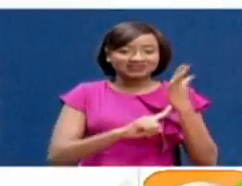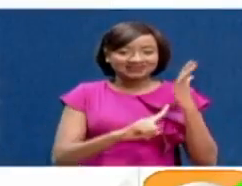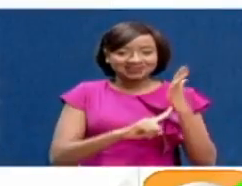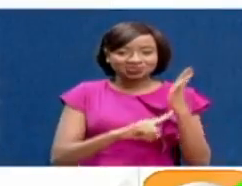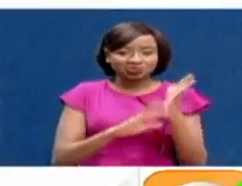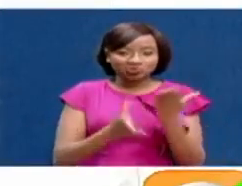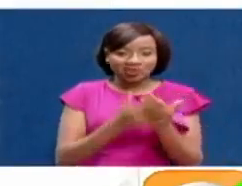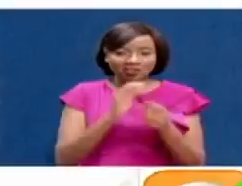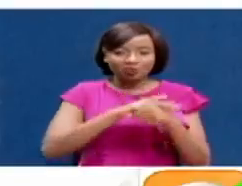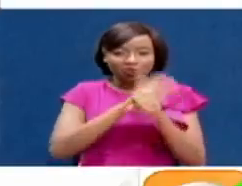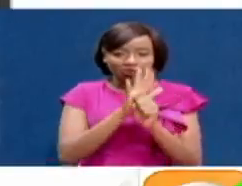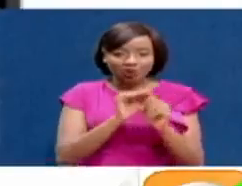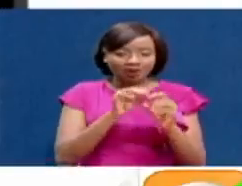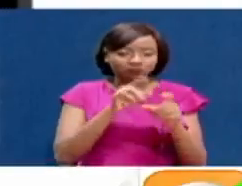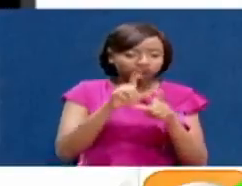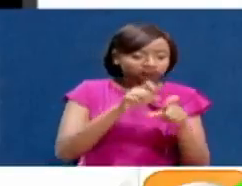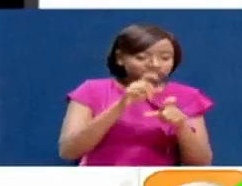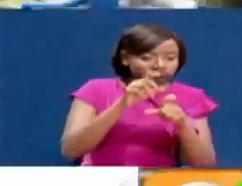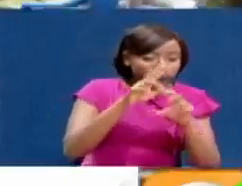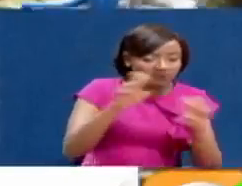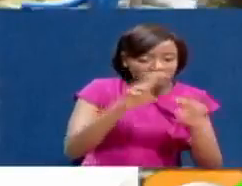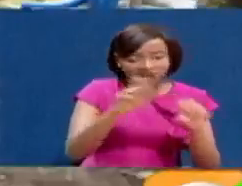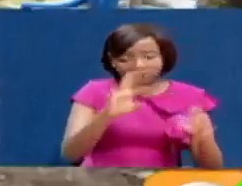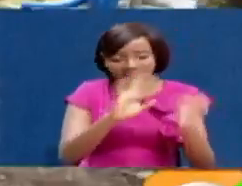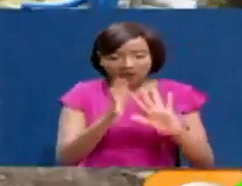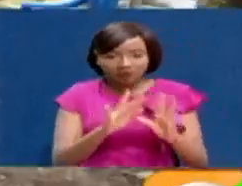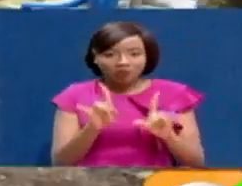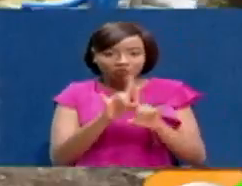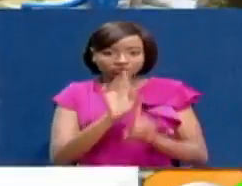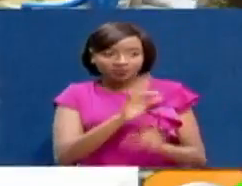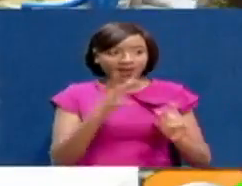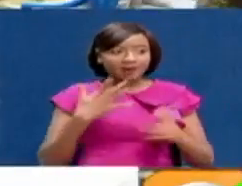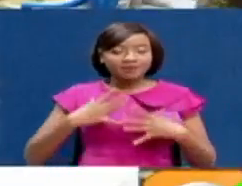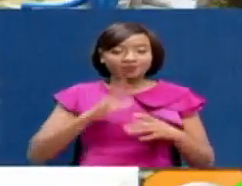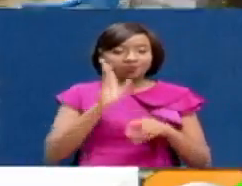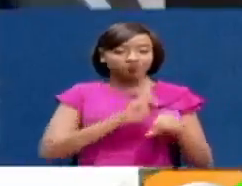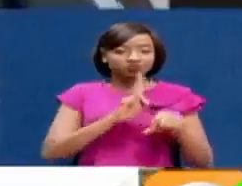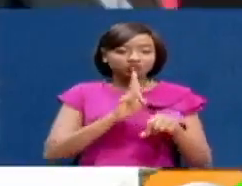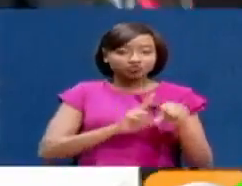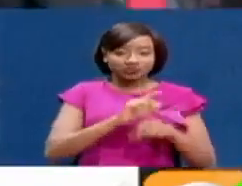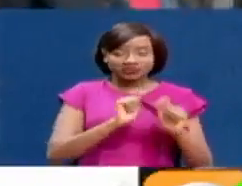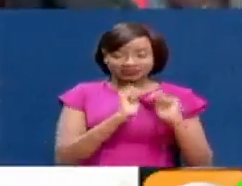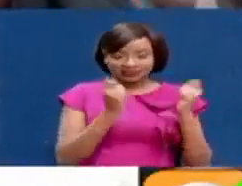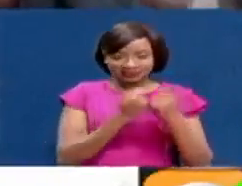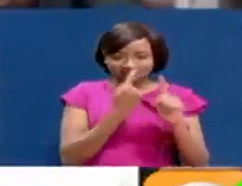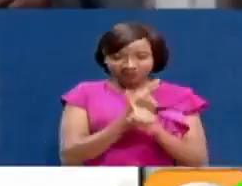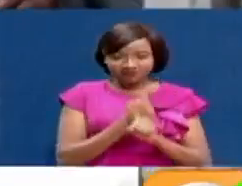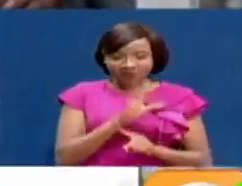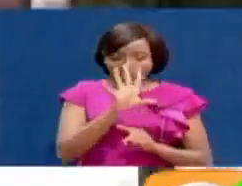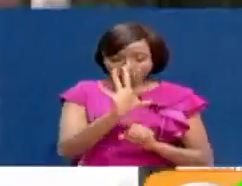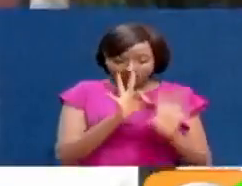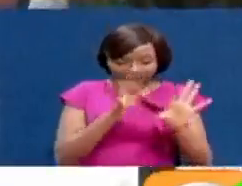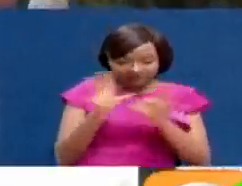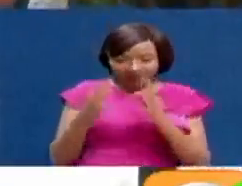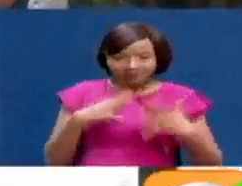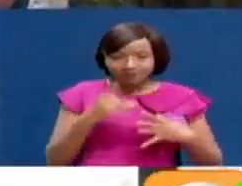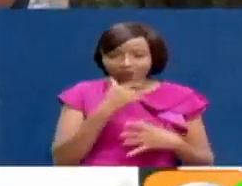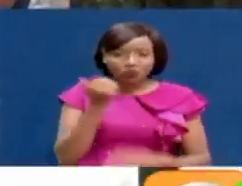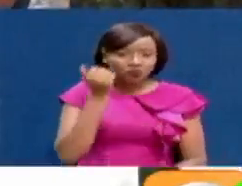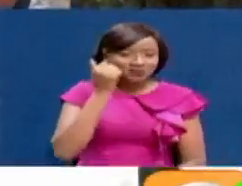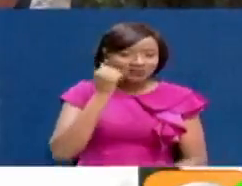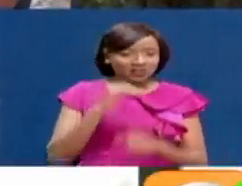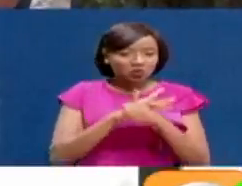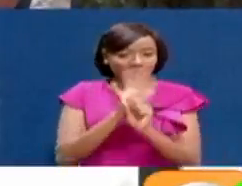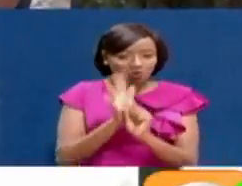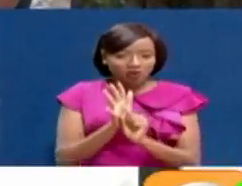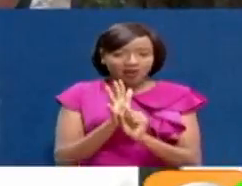in coronavirus contact tracing. The authorities there have assembled a team using mobile phone data profiles to trace people who have come in